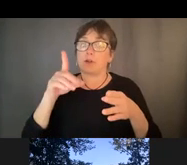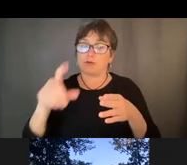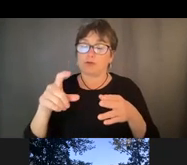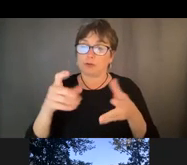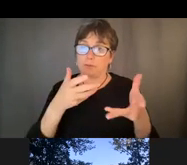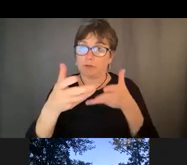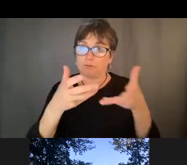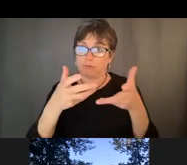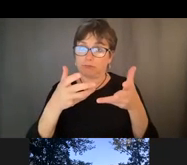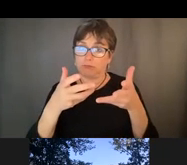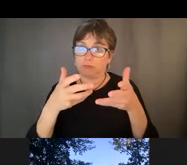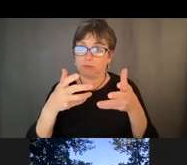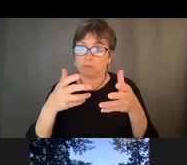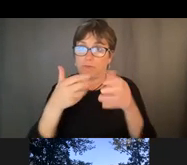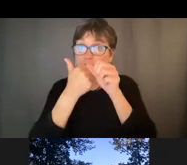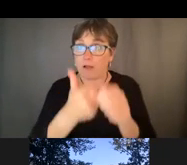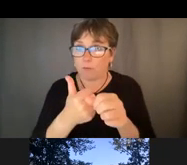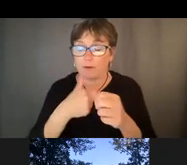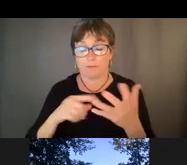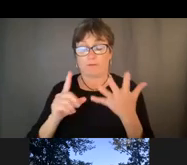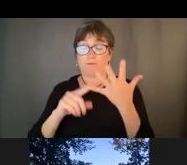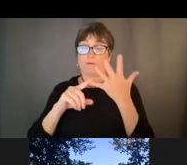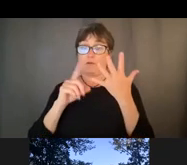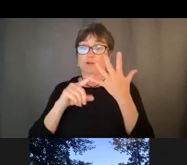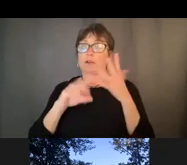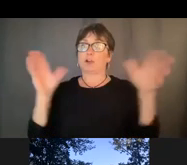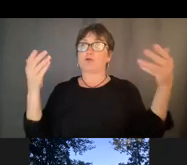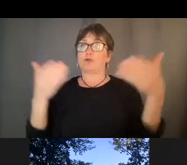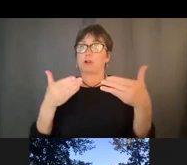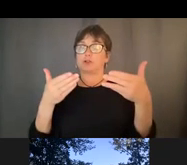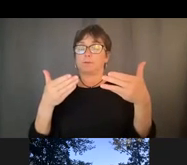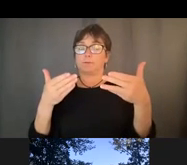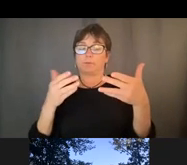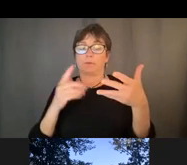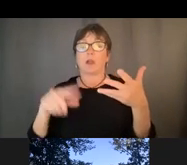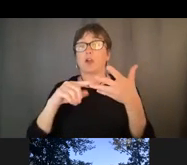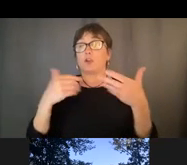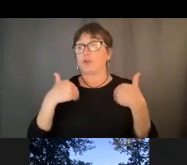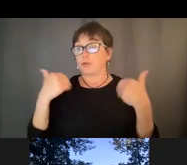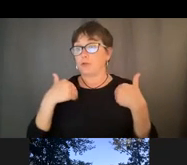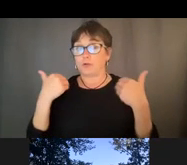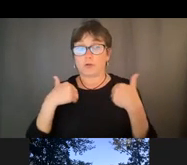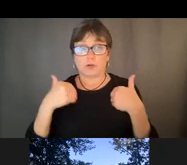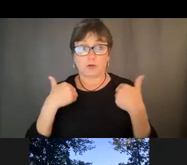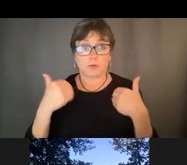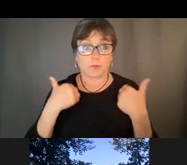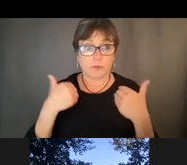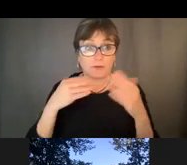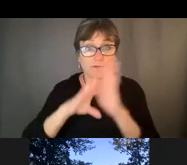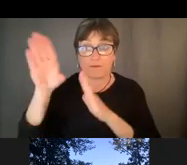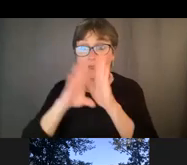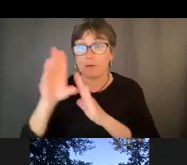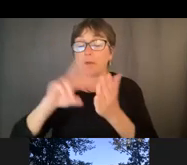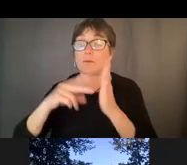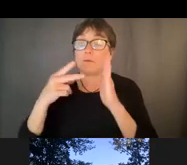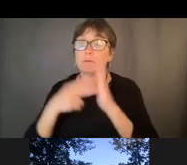Again, the first toolkit is an introduction. The youth development toolkit, you'll see that it says understanding the competencies that youth